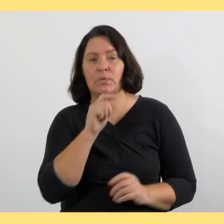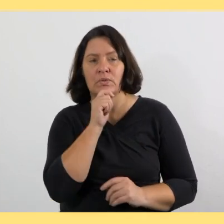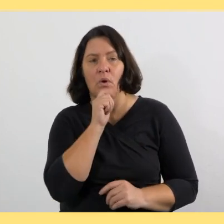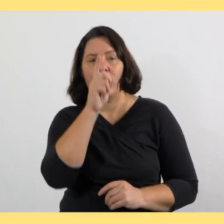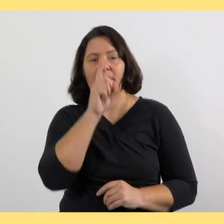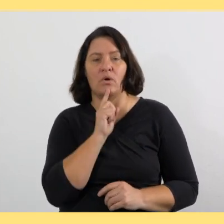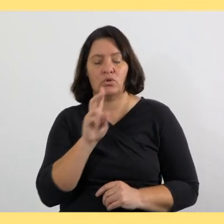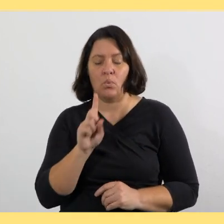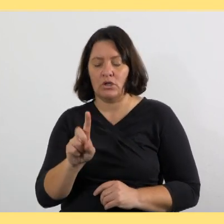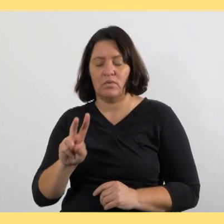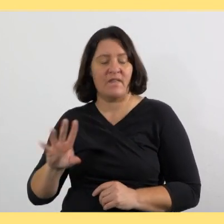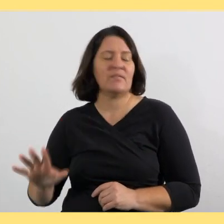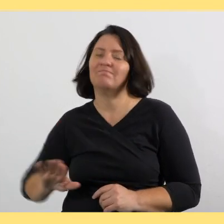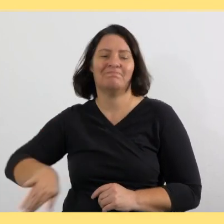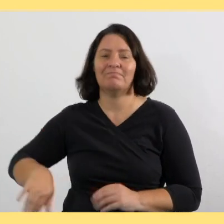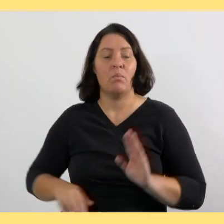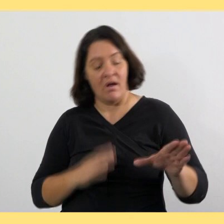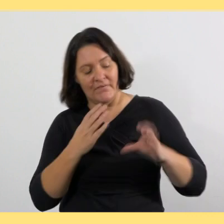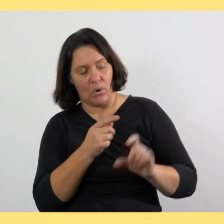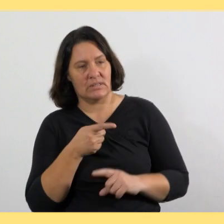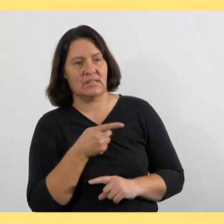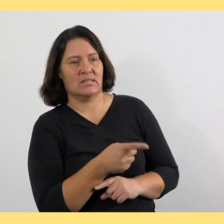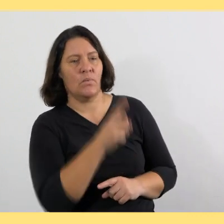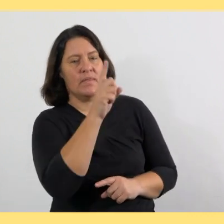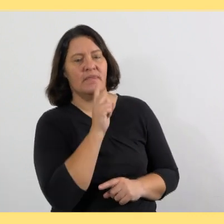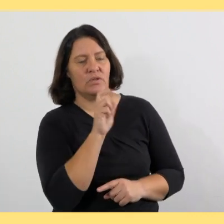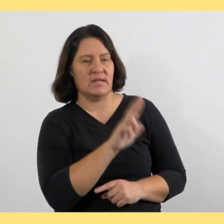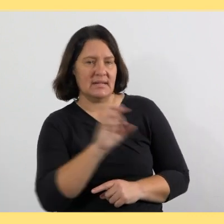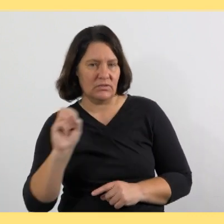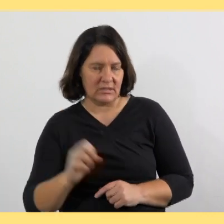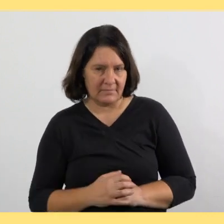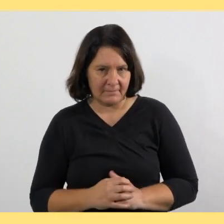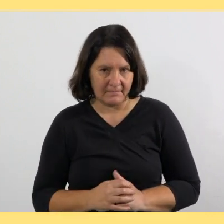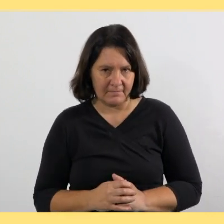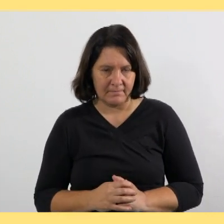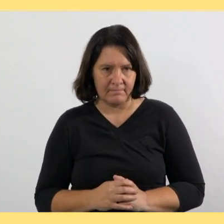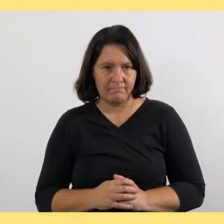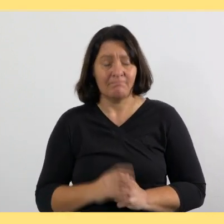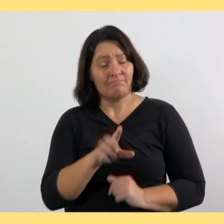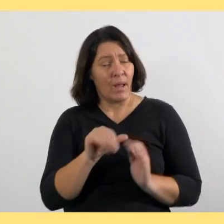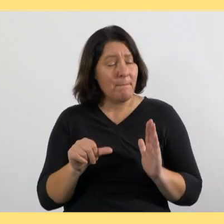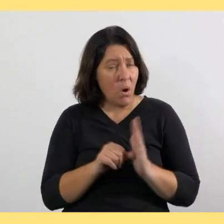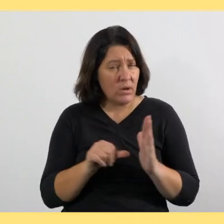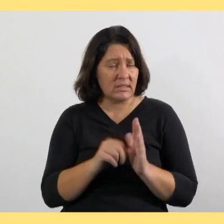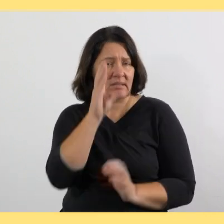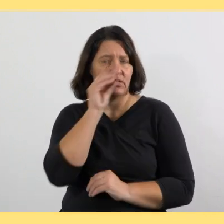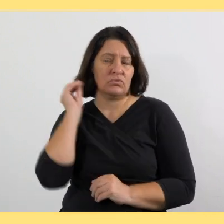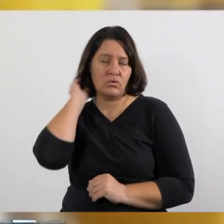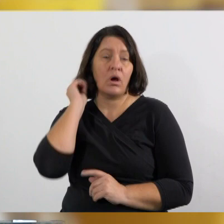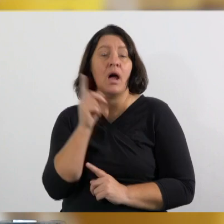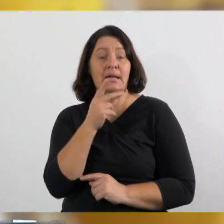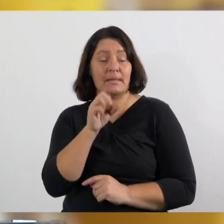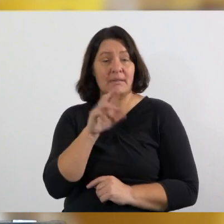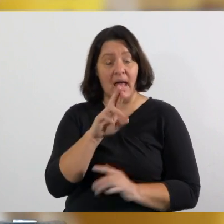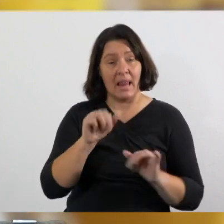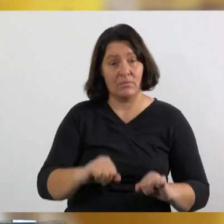the 1,125, but we will focus on the 1,800. Very important to note